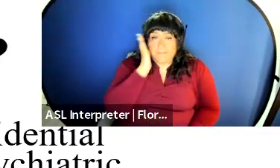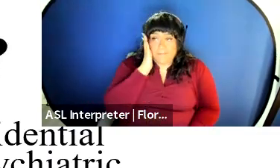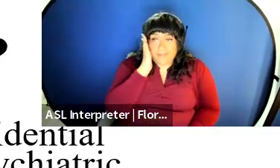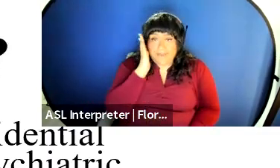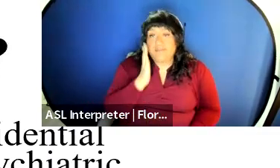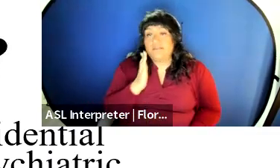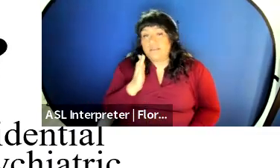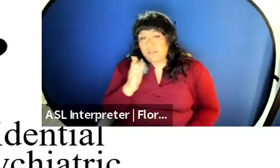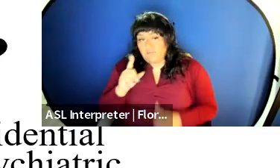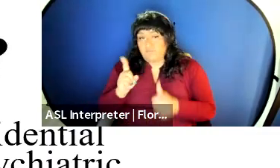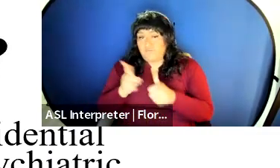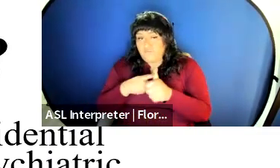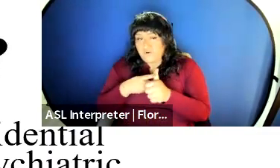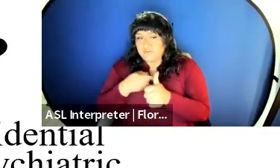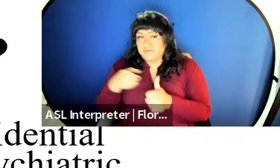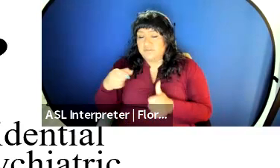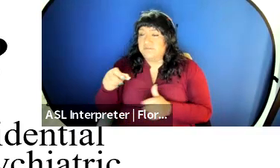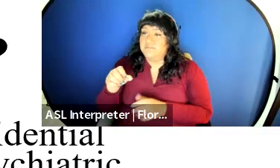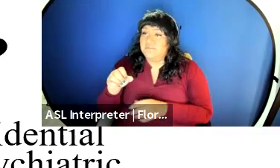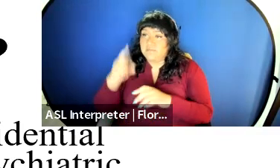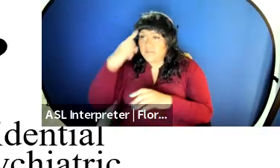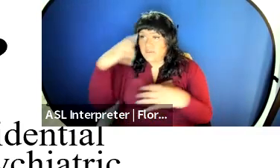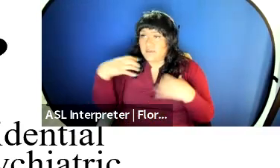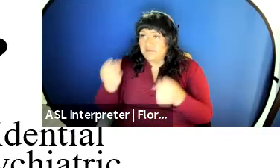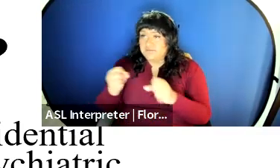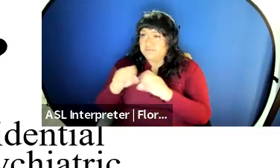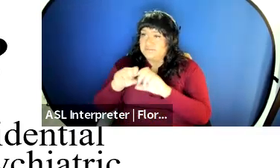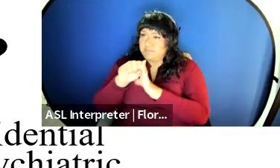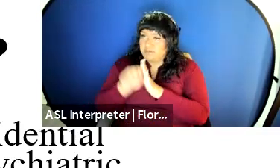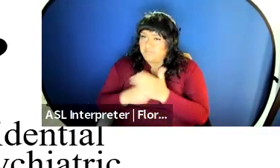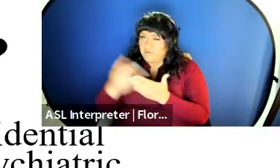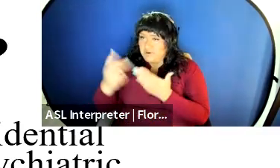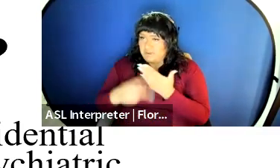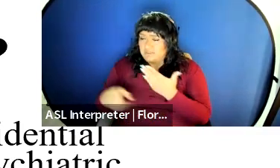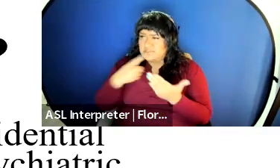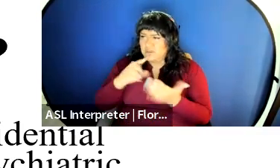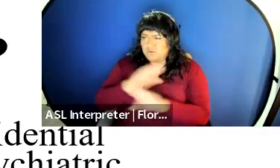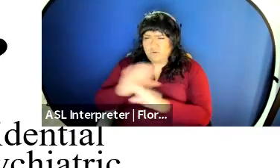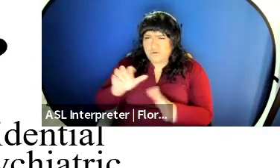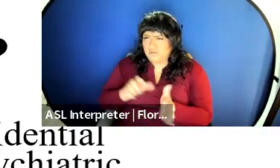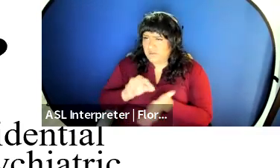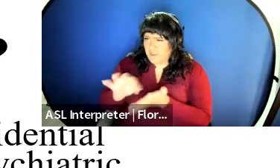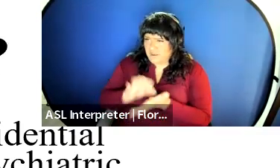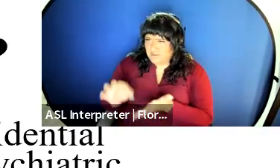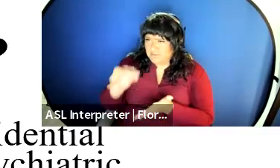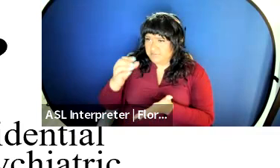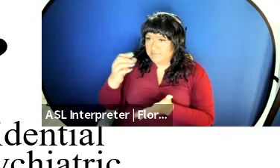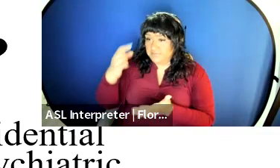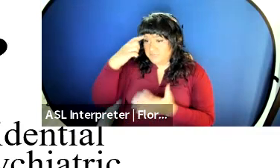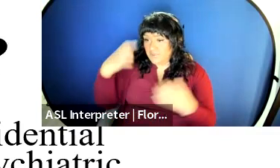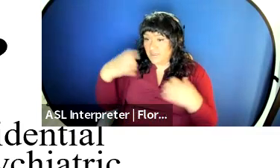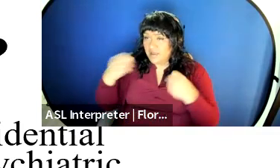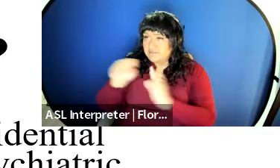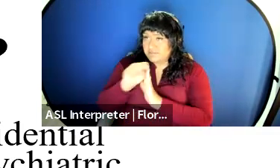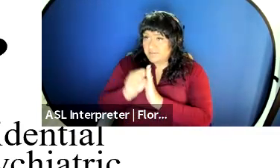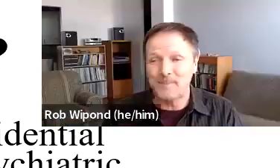health program directors found was, well, you don't just count state hospital beds. That's what that number's for. Hardly anybody's in state